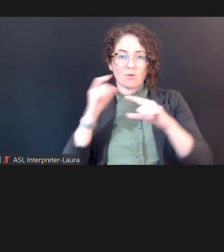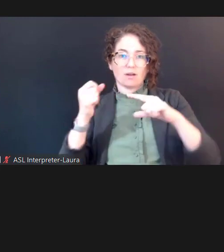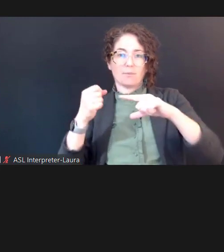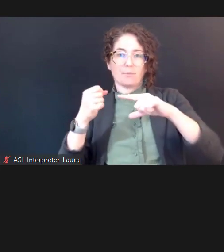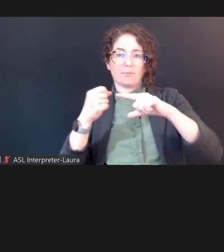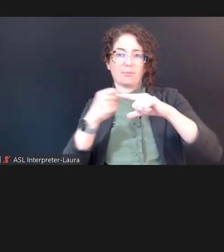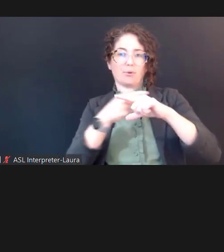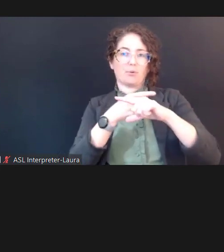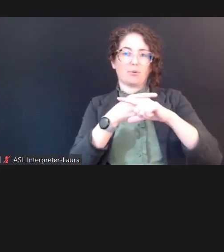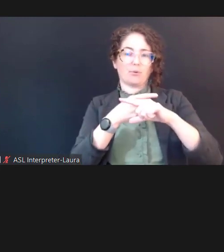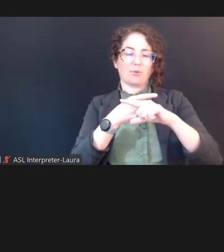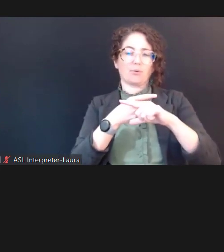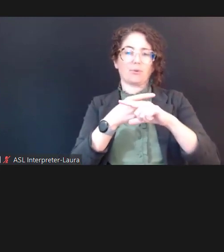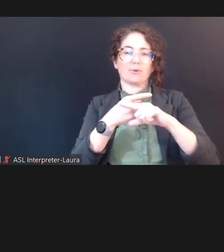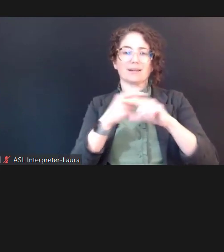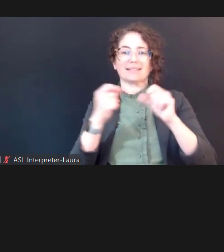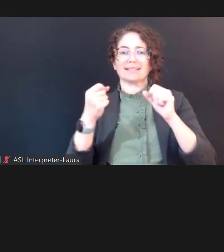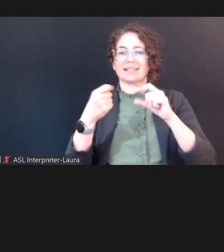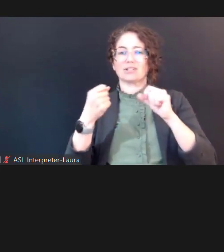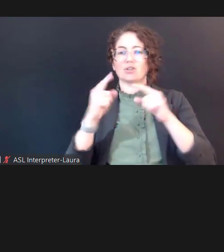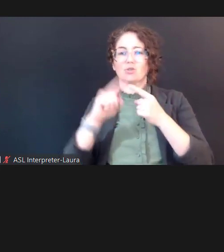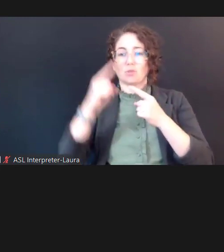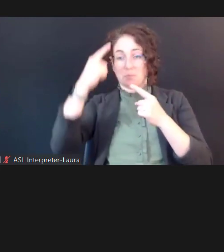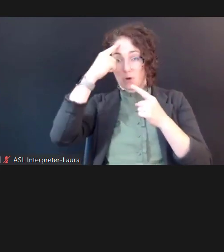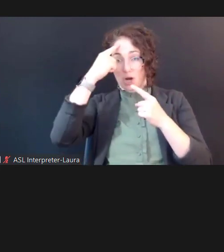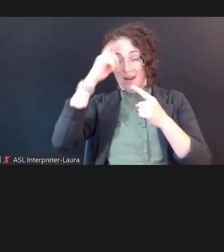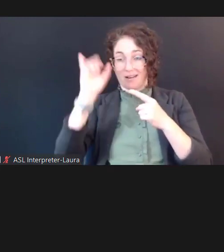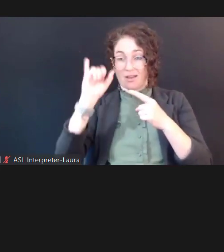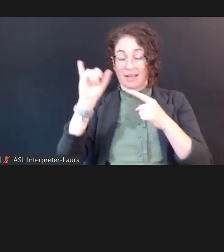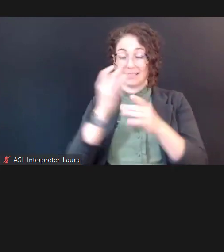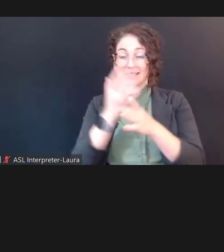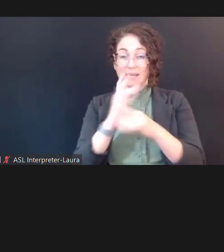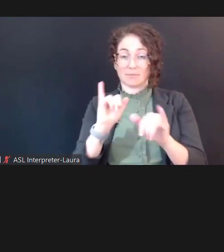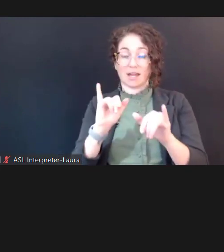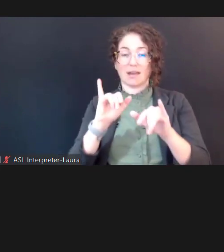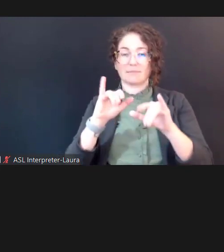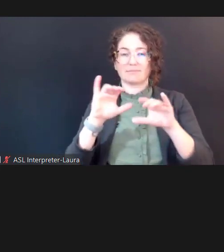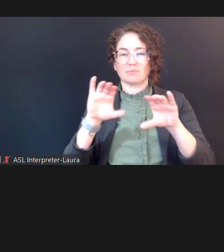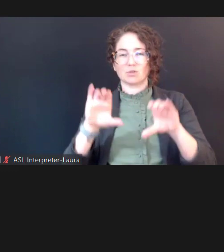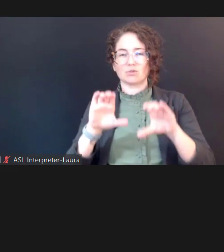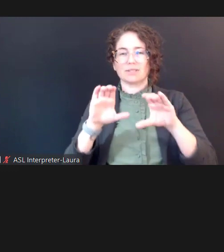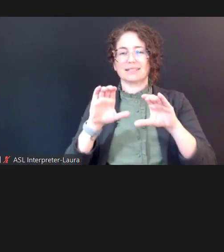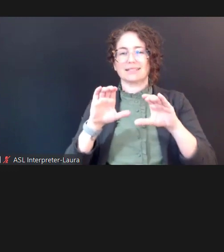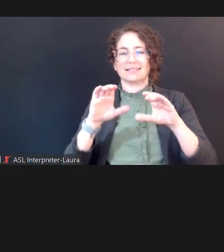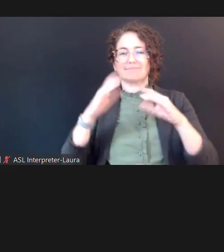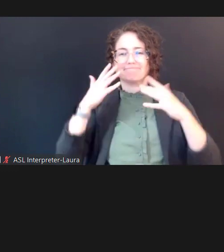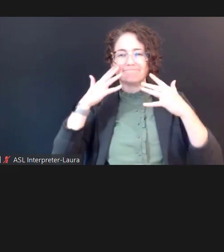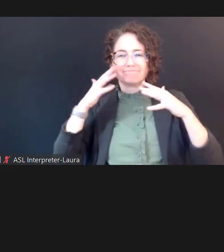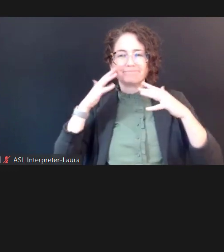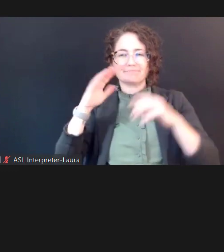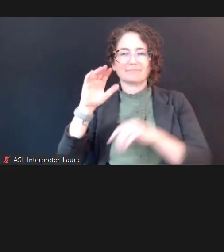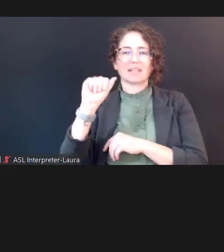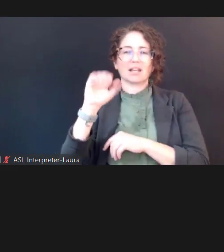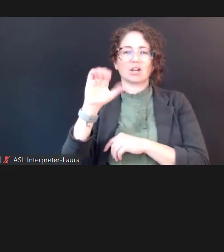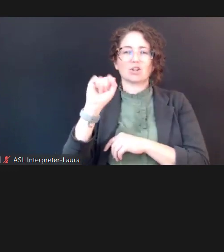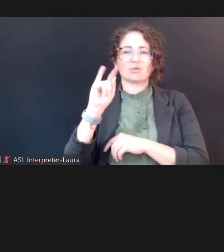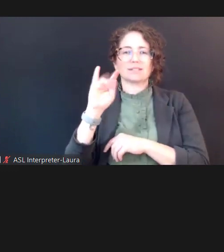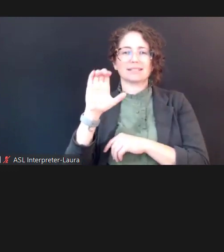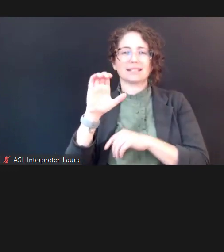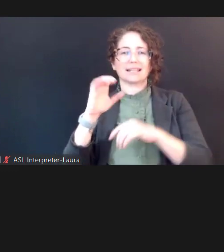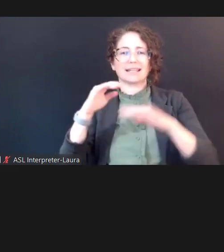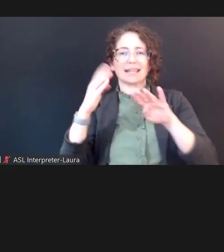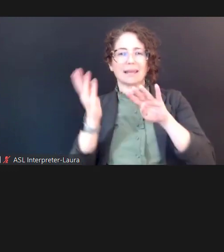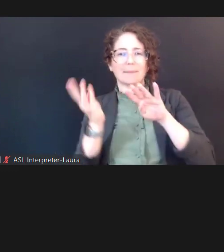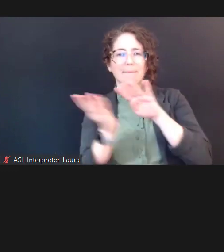through to the brain, while also producing an acoustic emission. And that comes back out. That emission